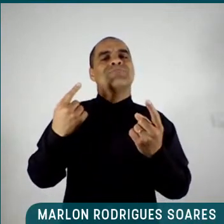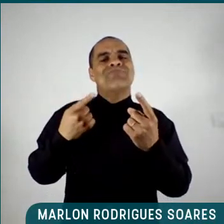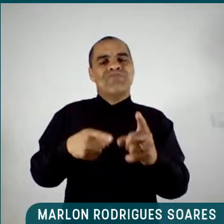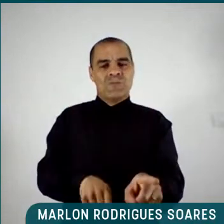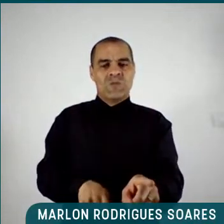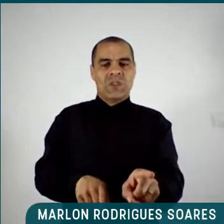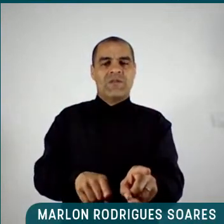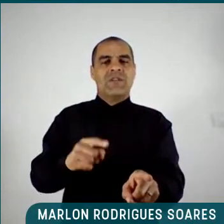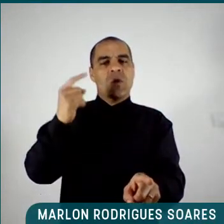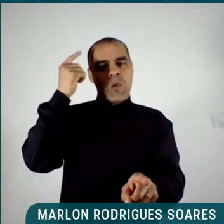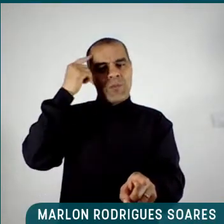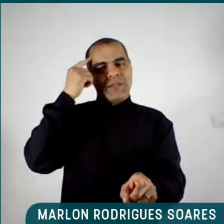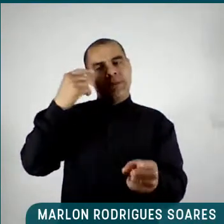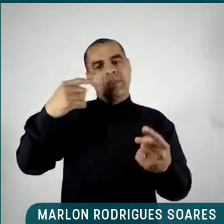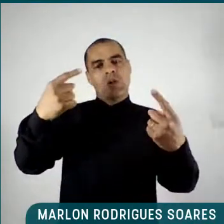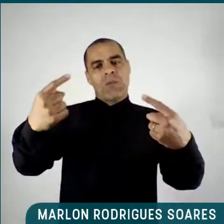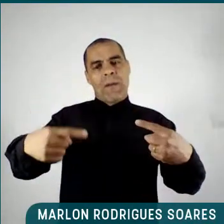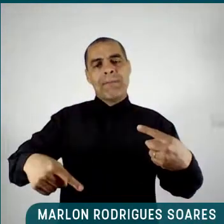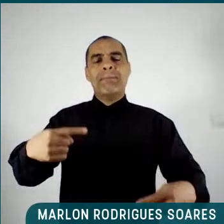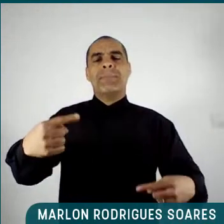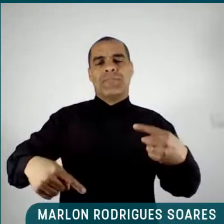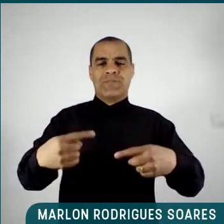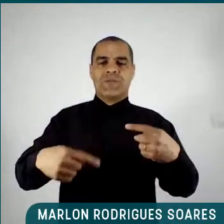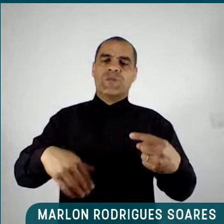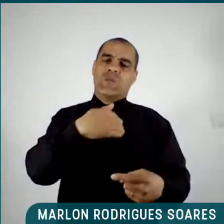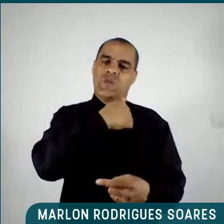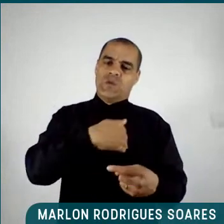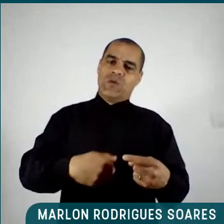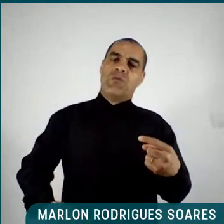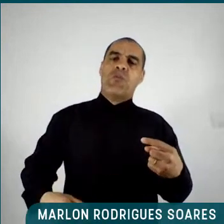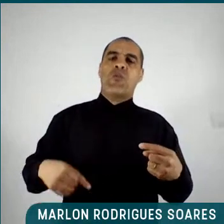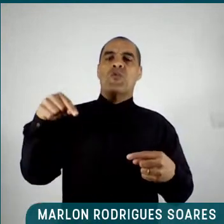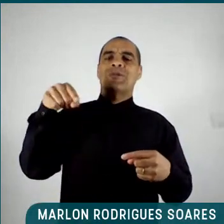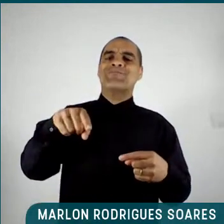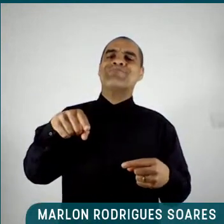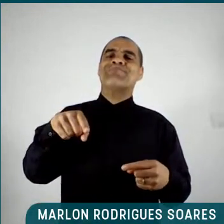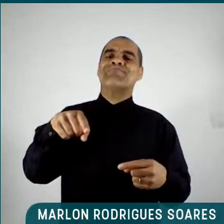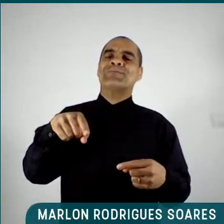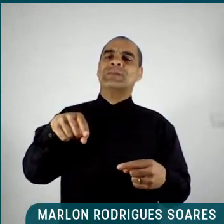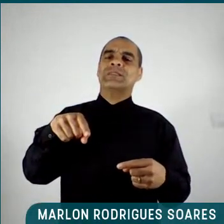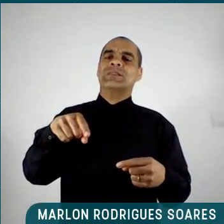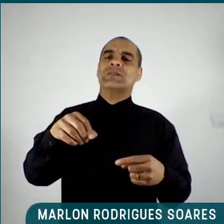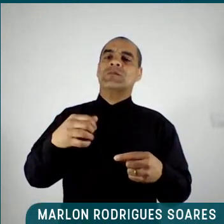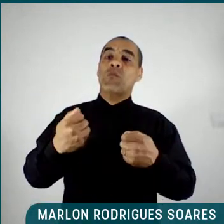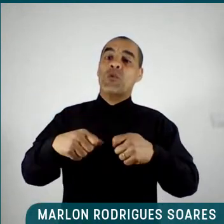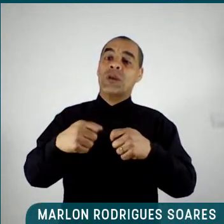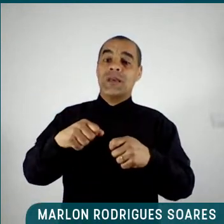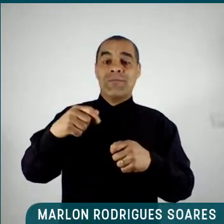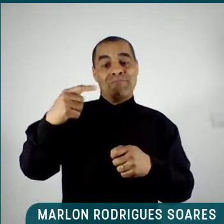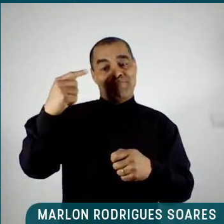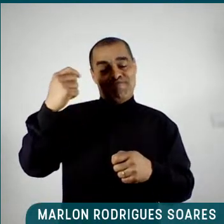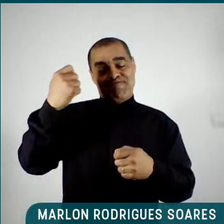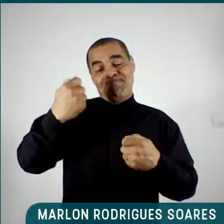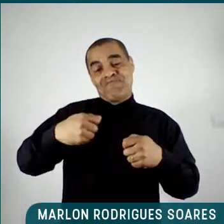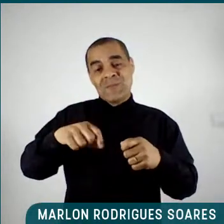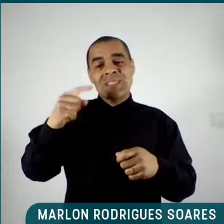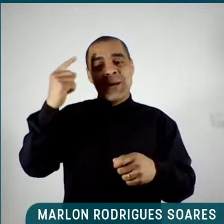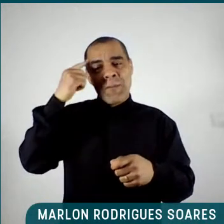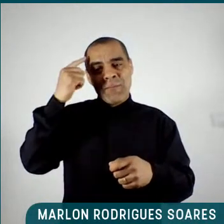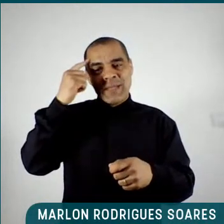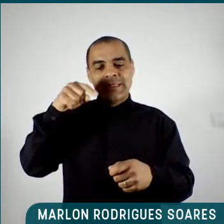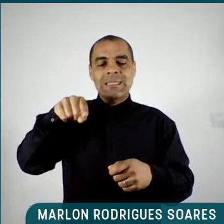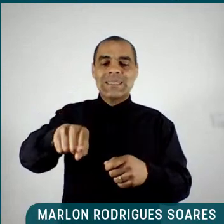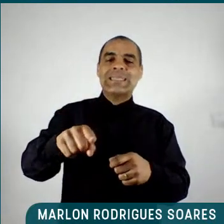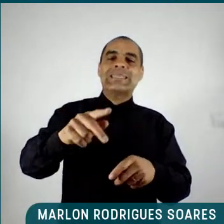or transsexual do not have access at all. And the public policy have to create access to these people. We have to think